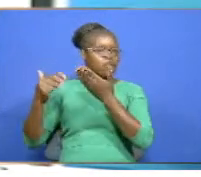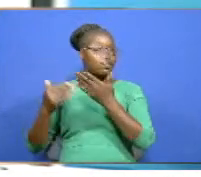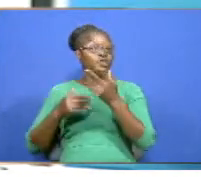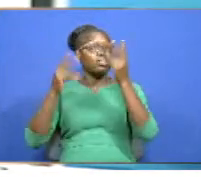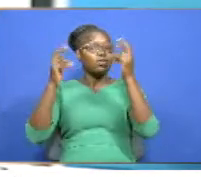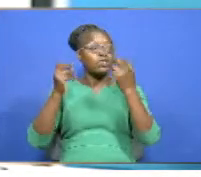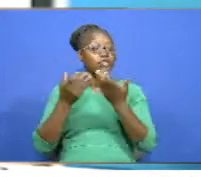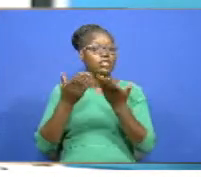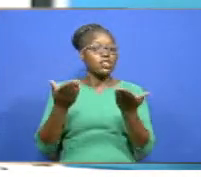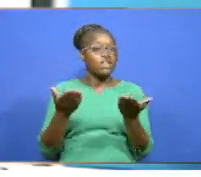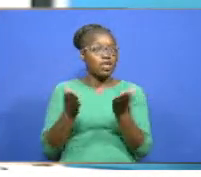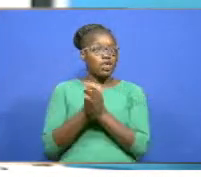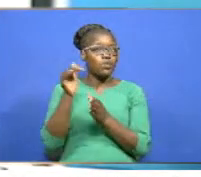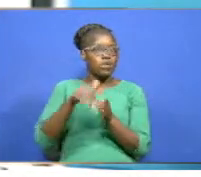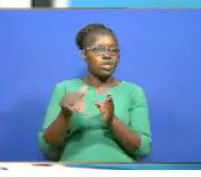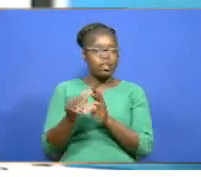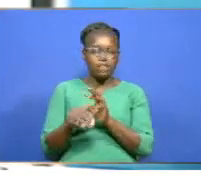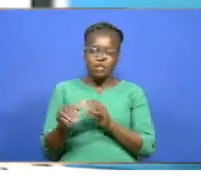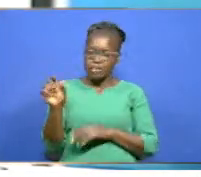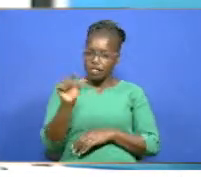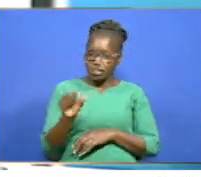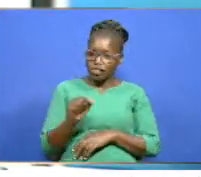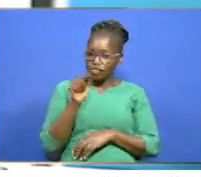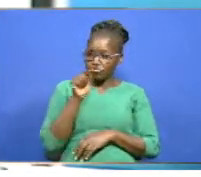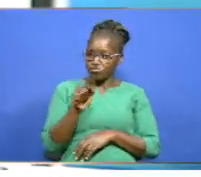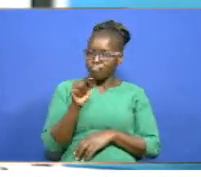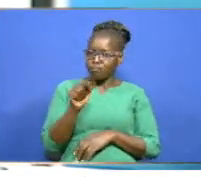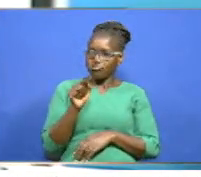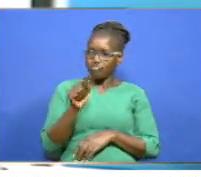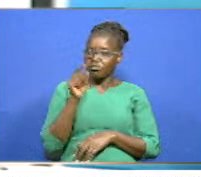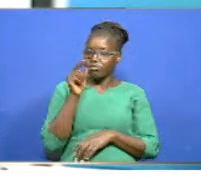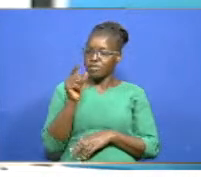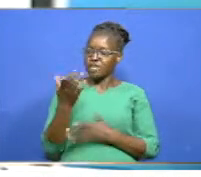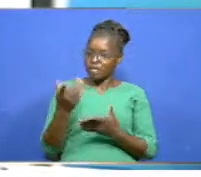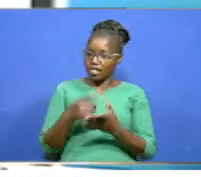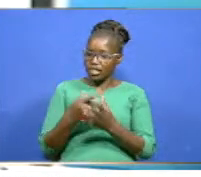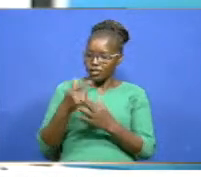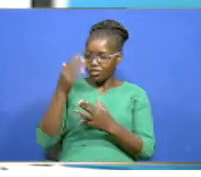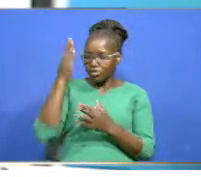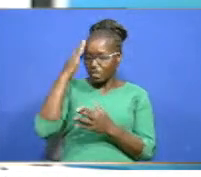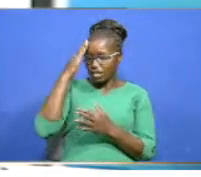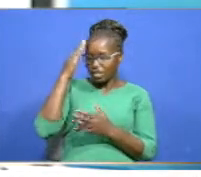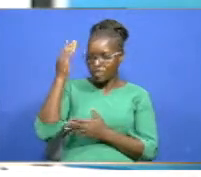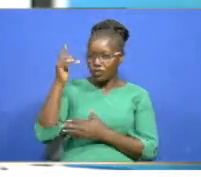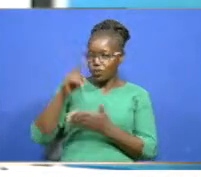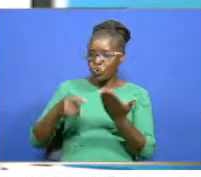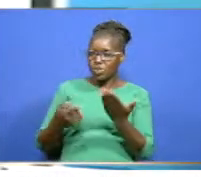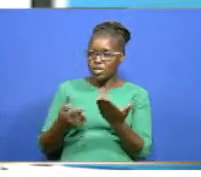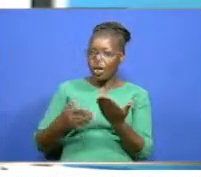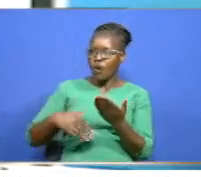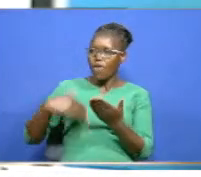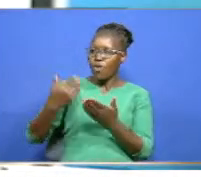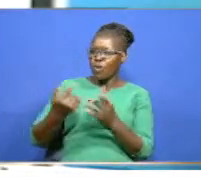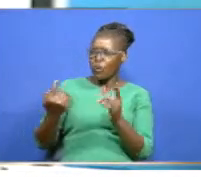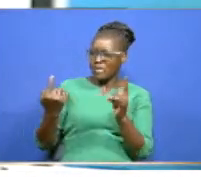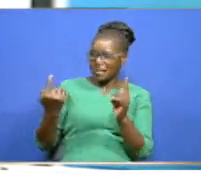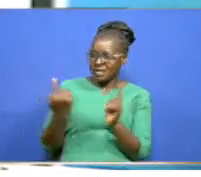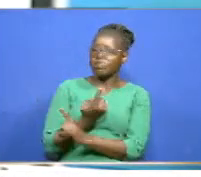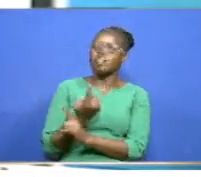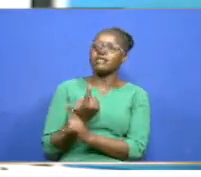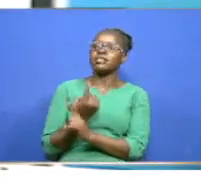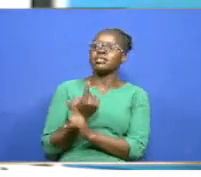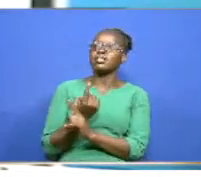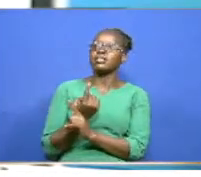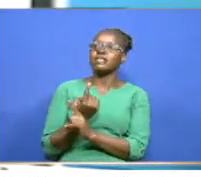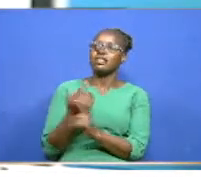there within that region. And so you realize that there will always be different kingpins